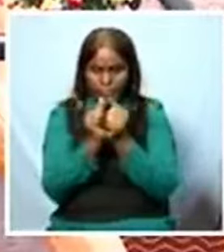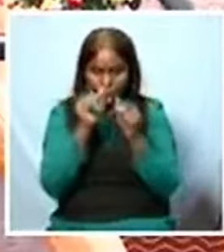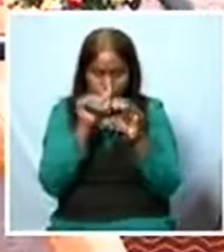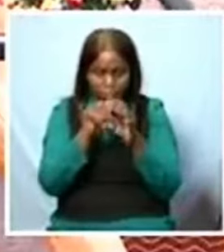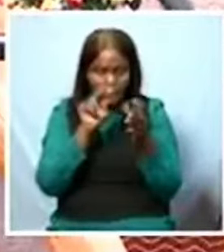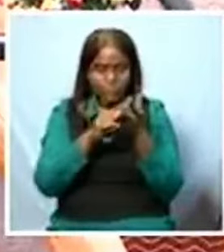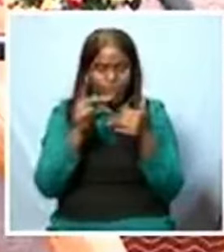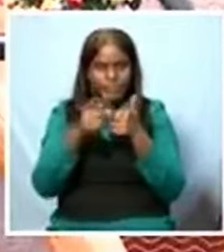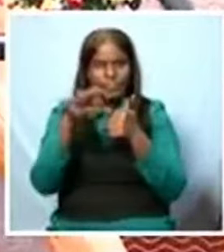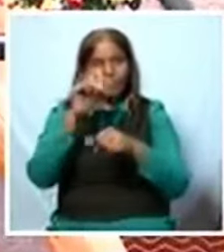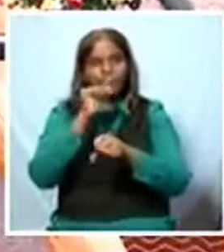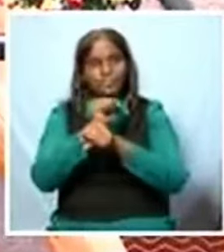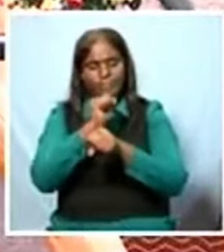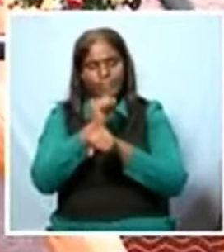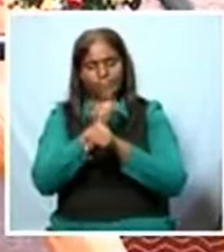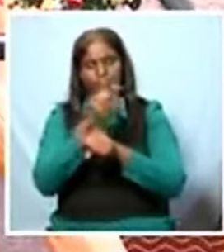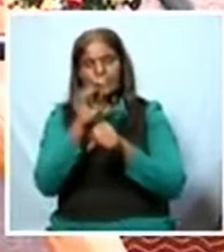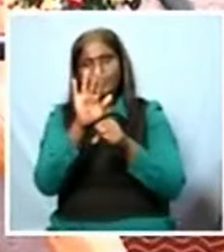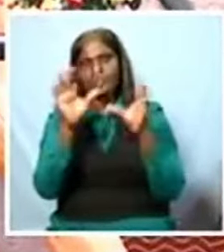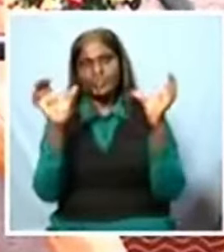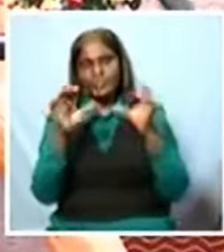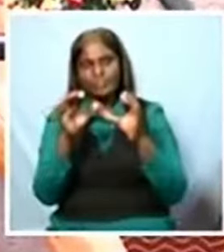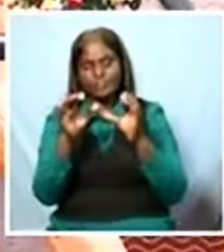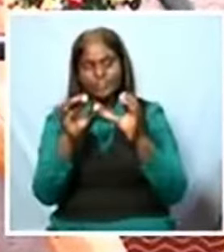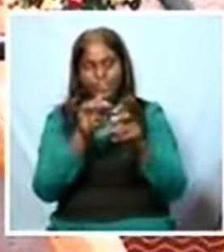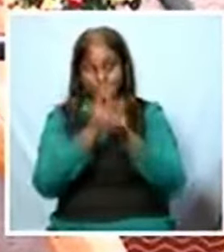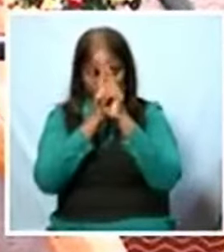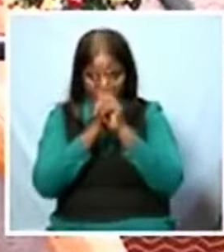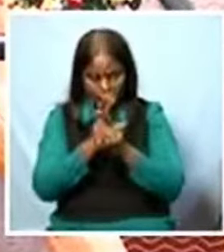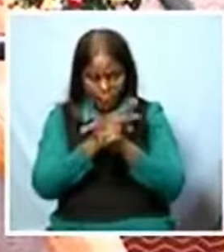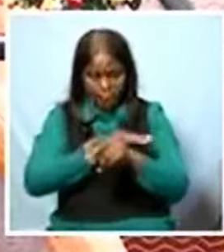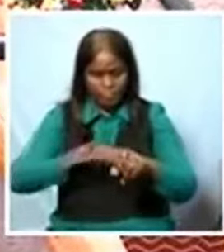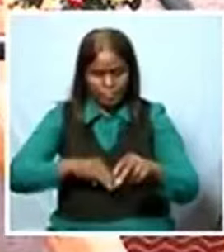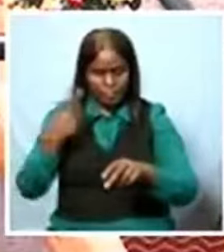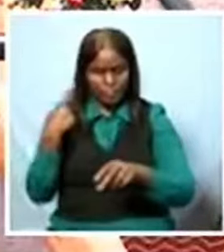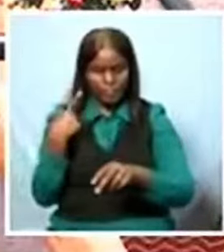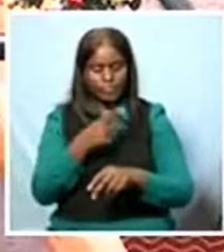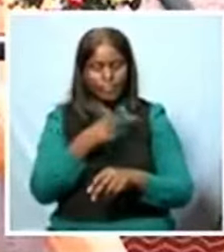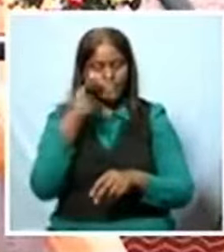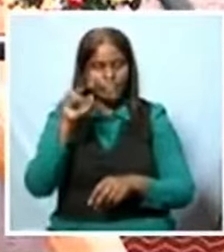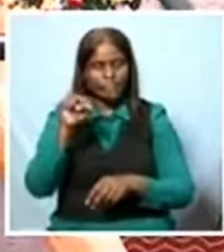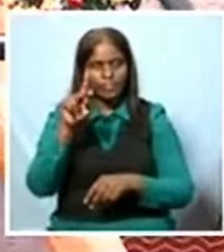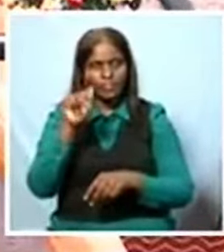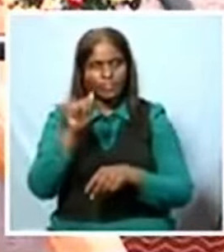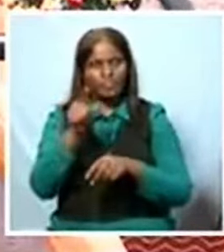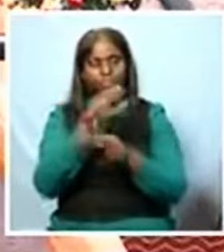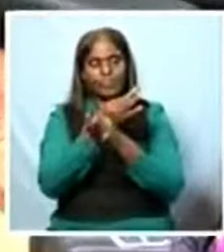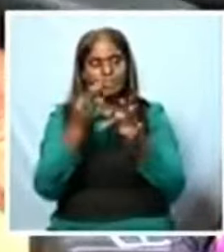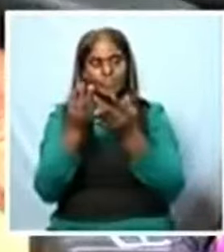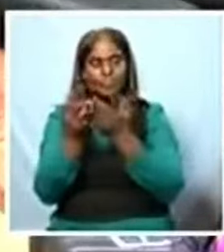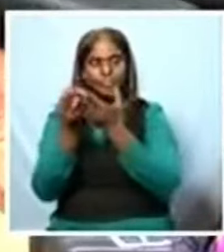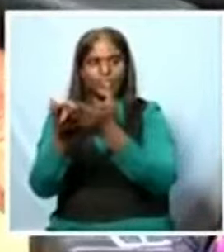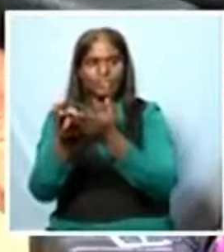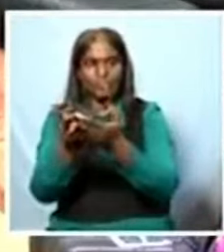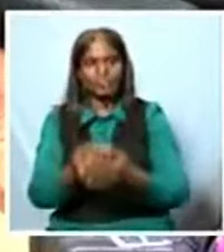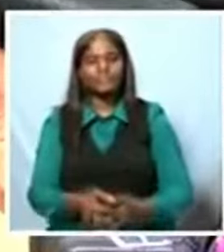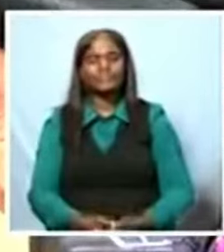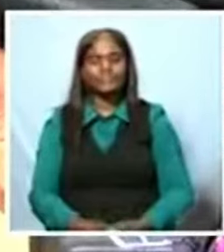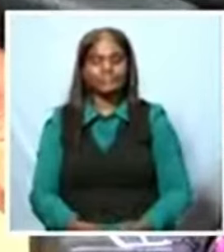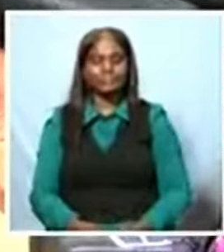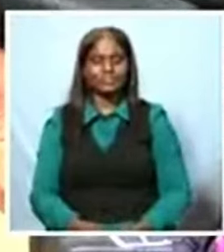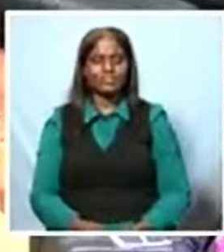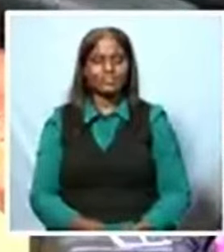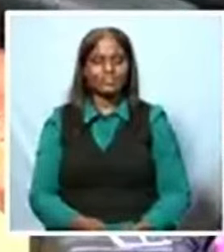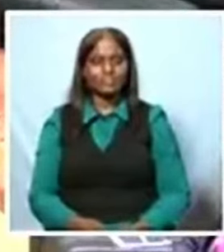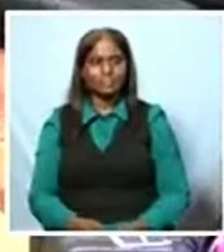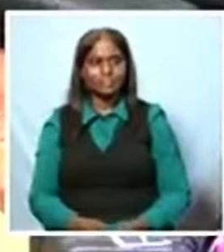the program of work of the committee. Honorable Member Fonkana, you are free to go and make submissions to the committee.